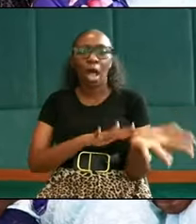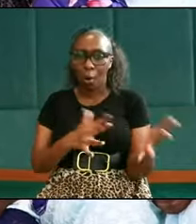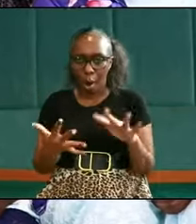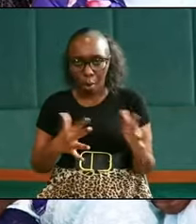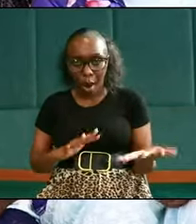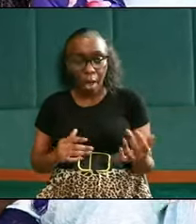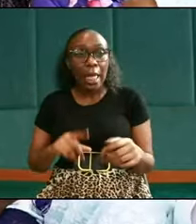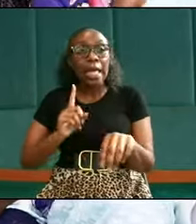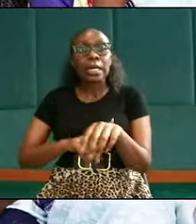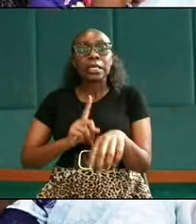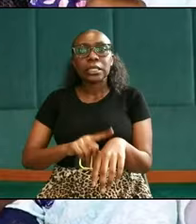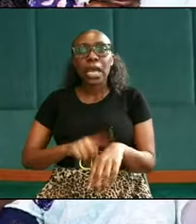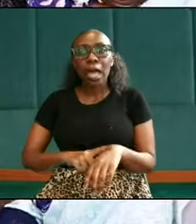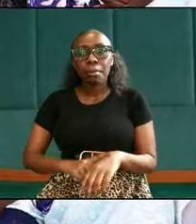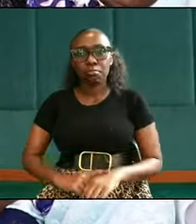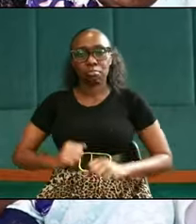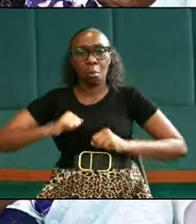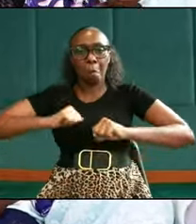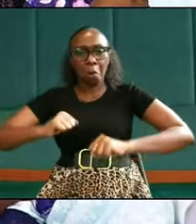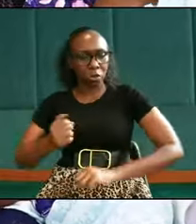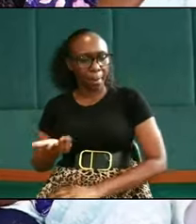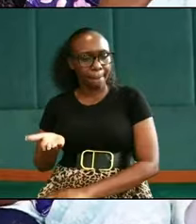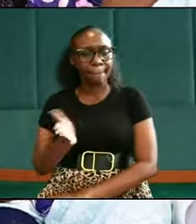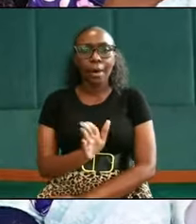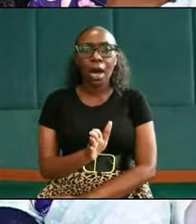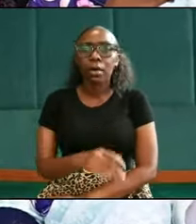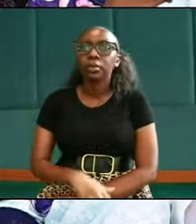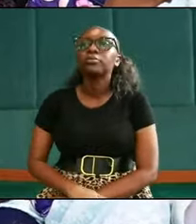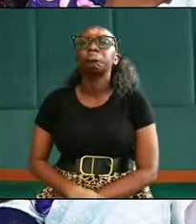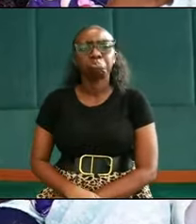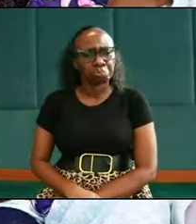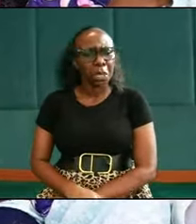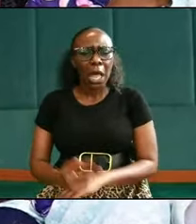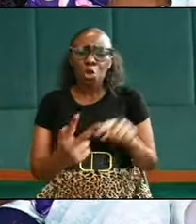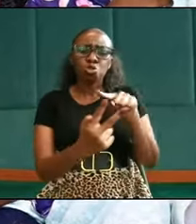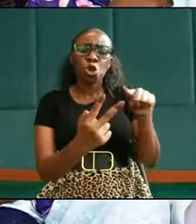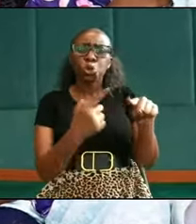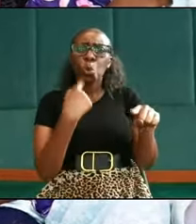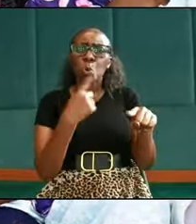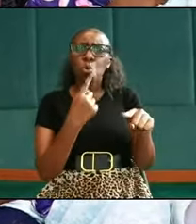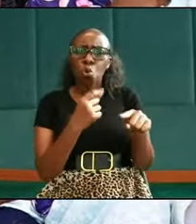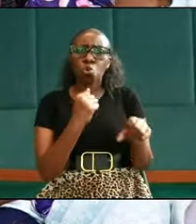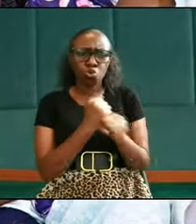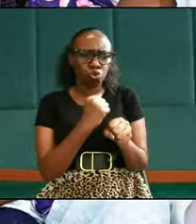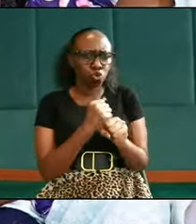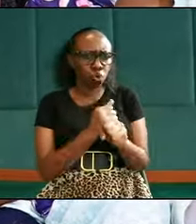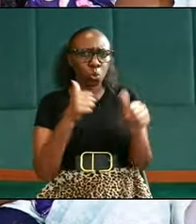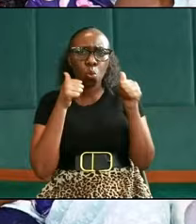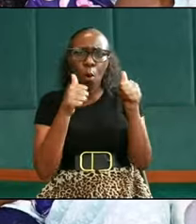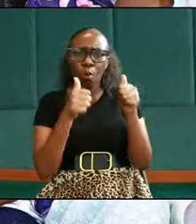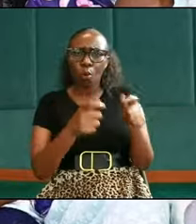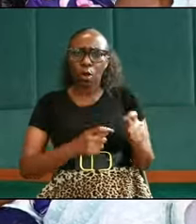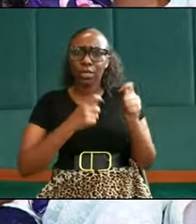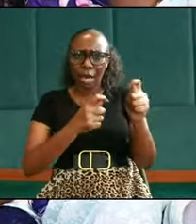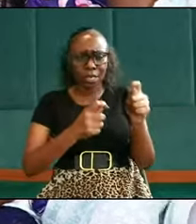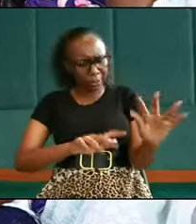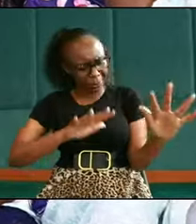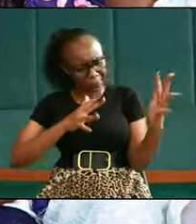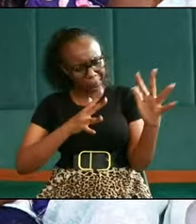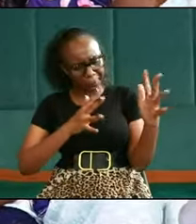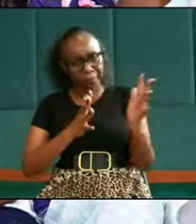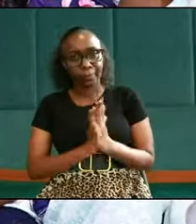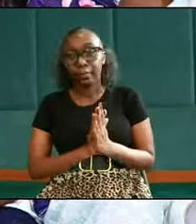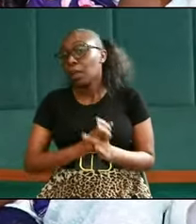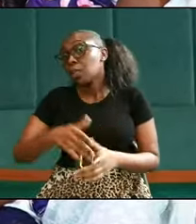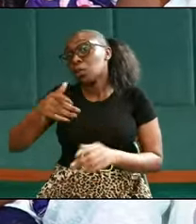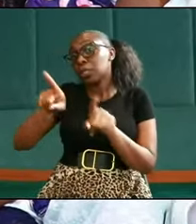when the owner came back, he commended those who used their talents wisely." Now, God has